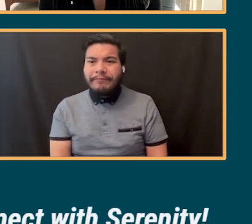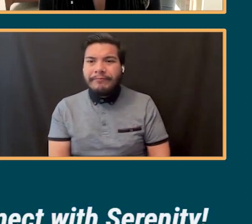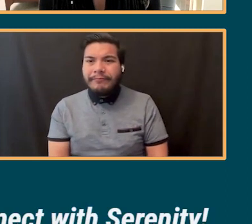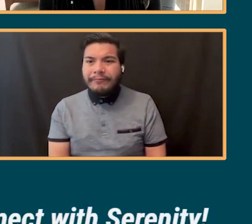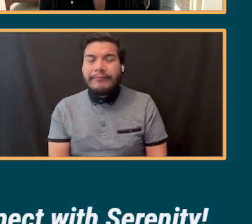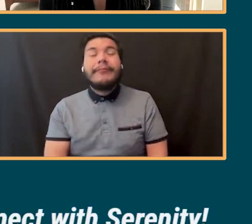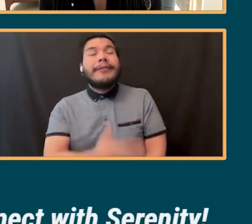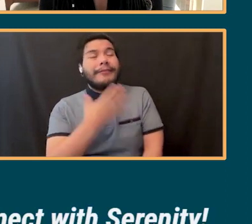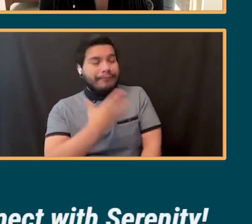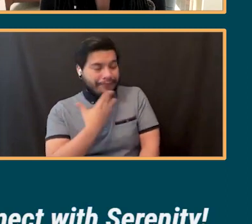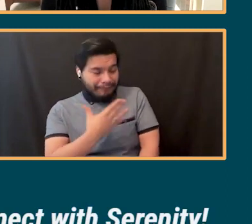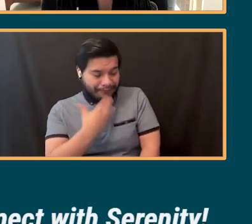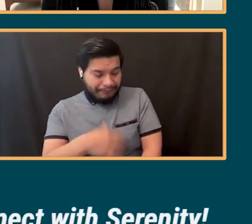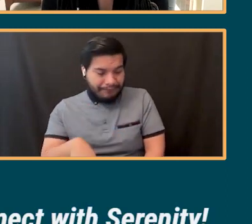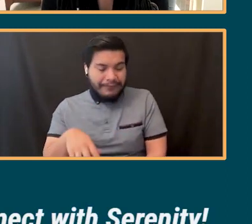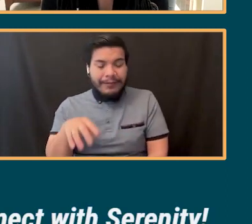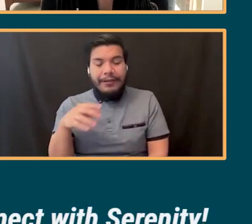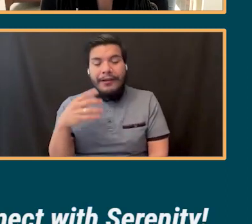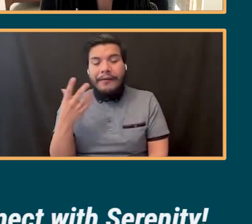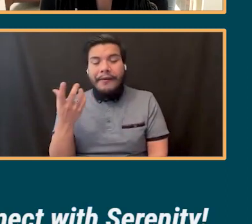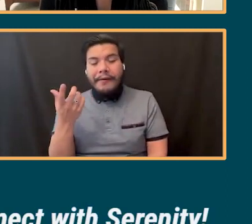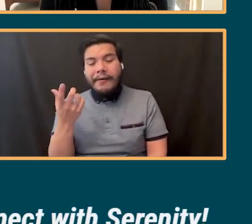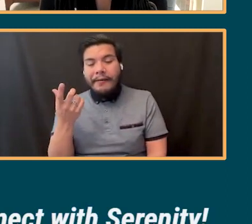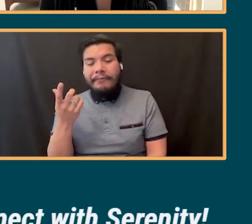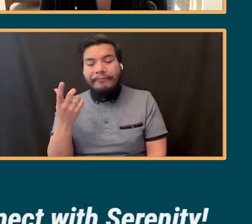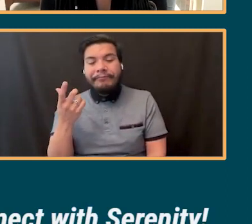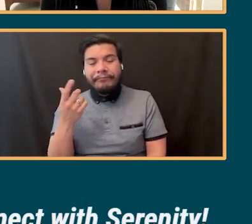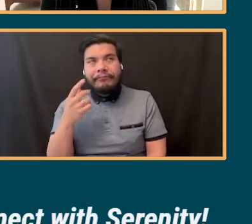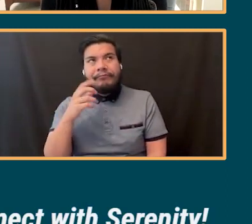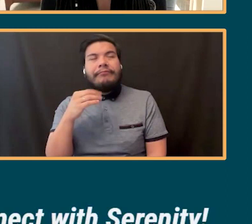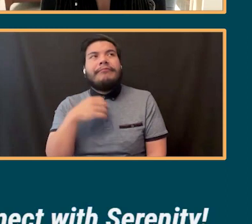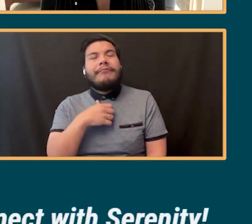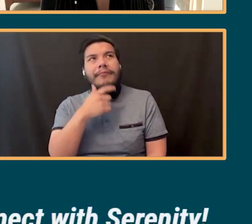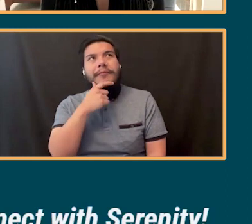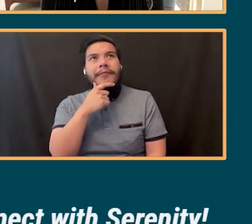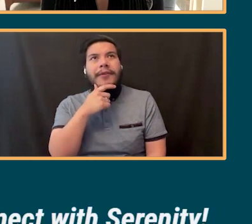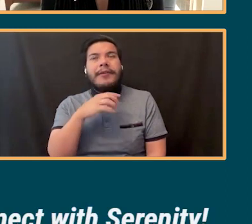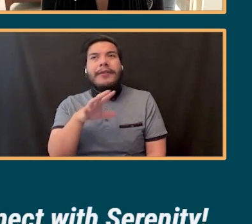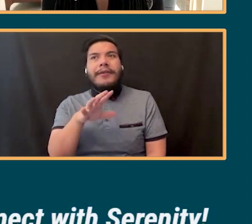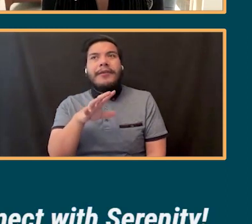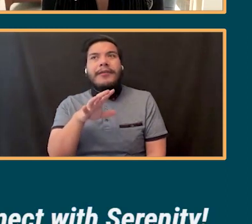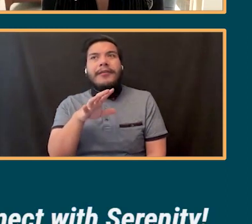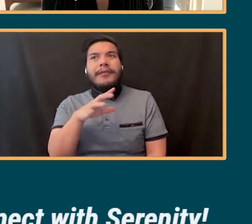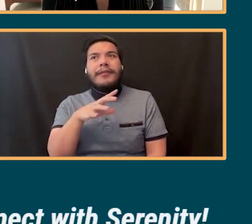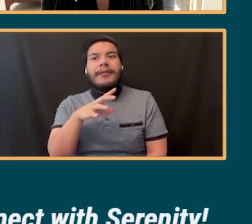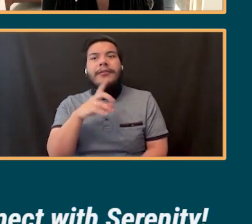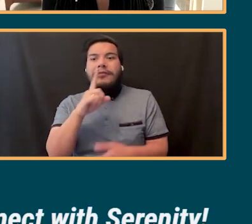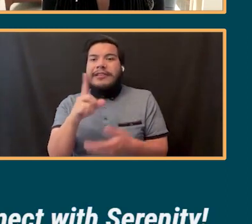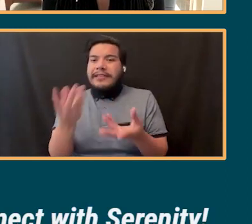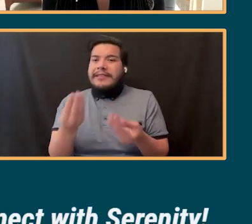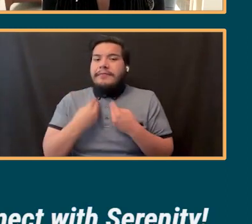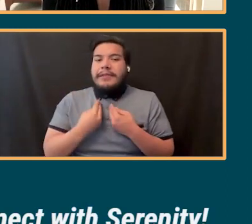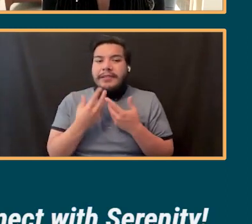Thank you. This is Serenity. Let's see. I would have to say that it has given me the